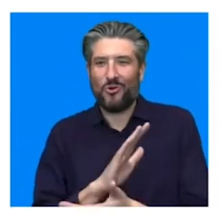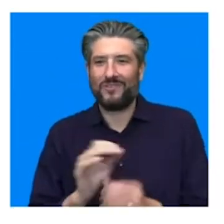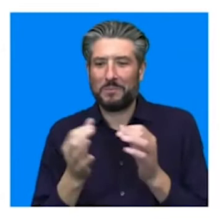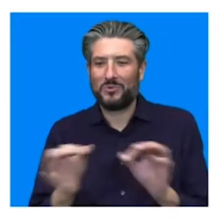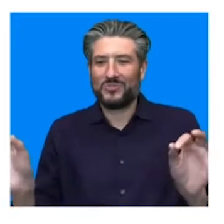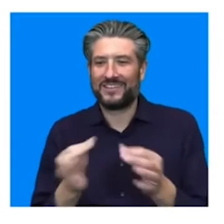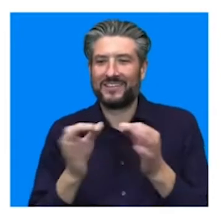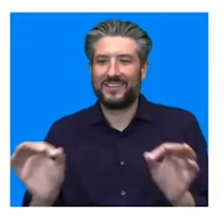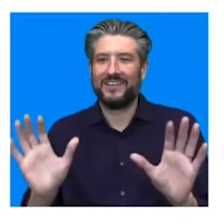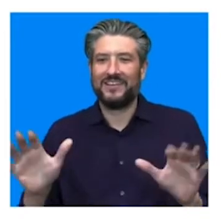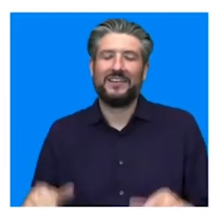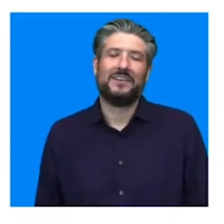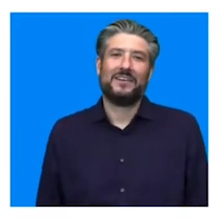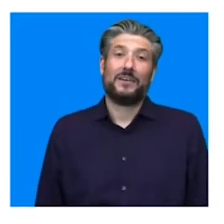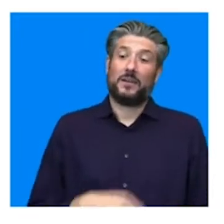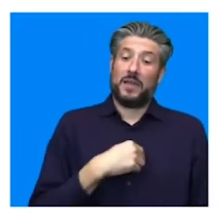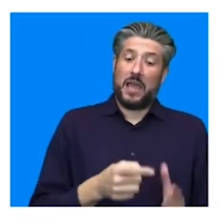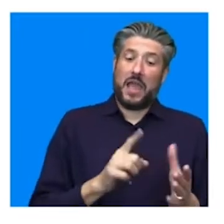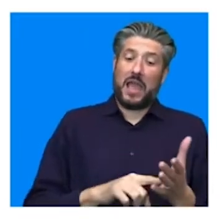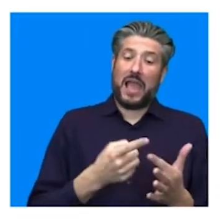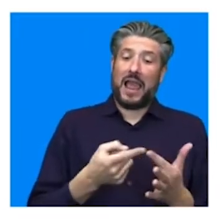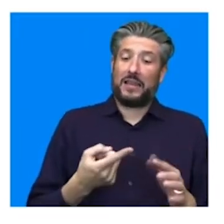And my name is Alexander, and I am.